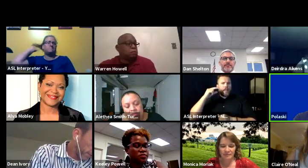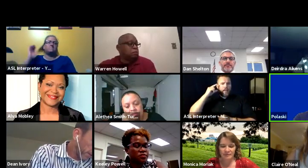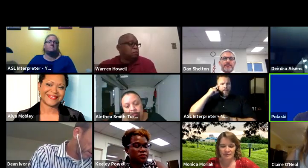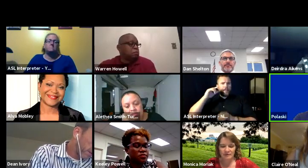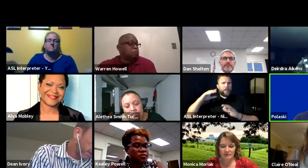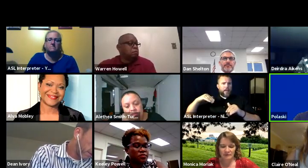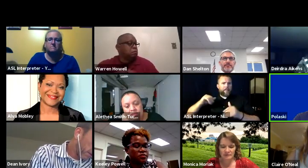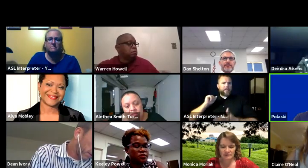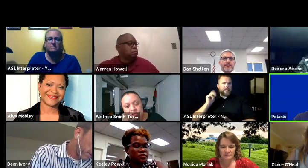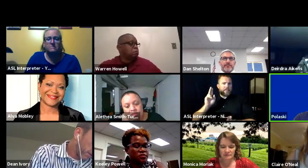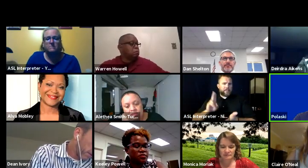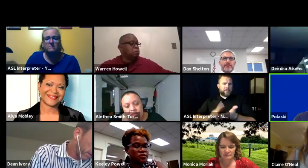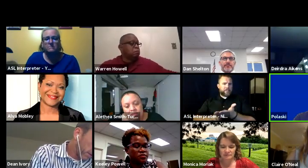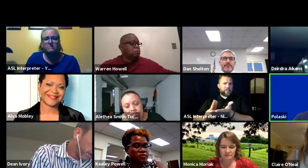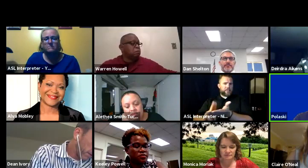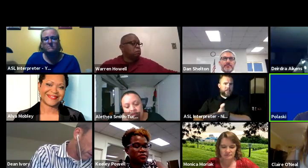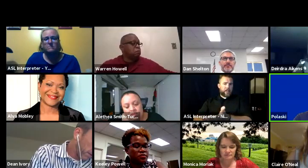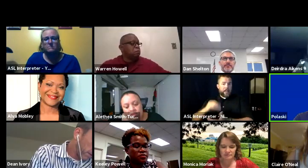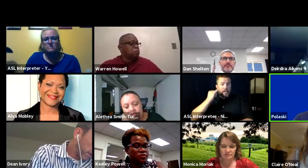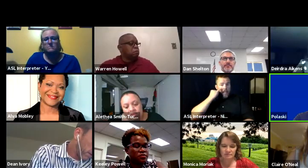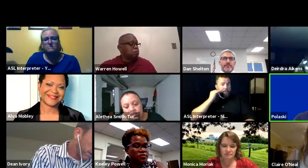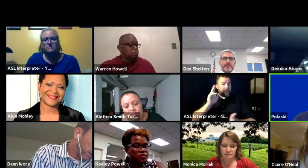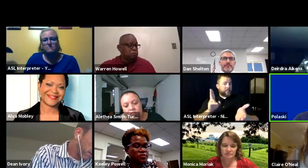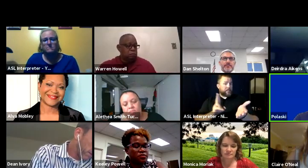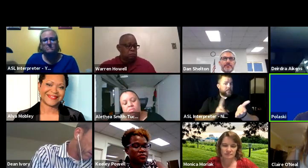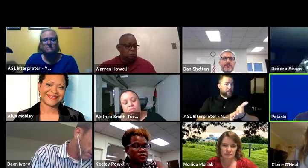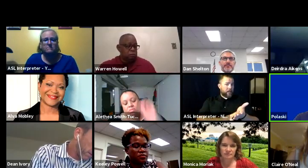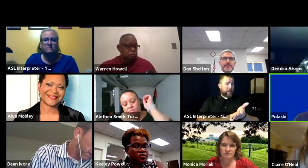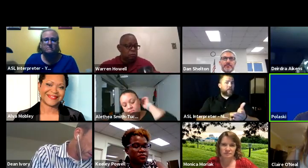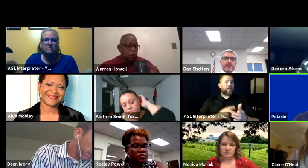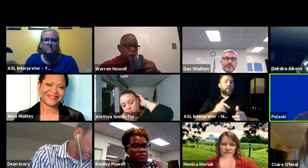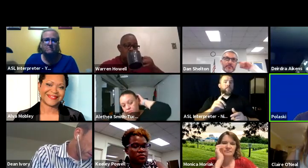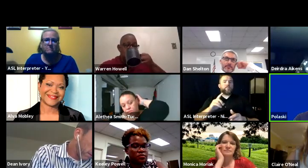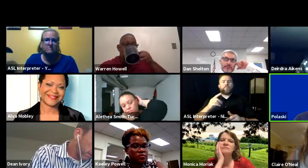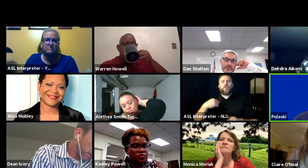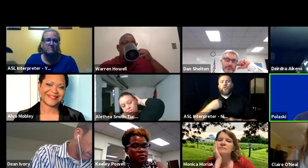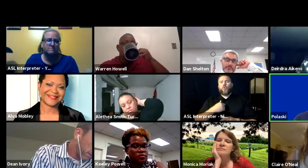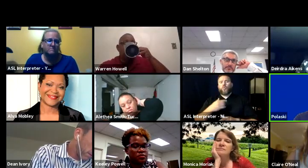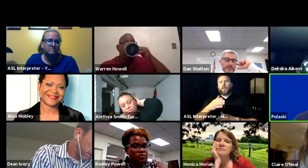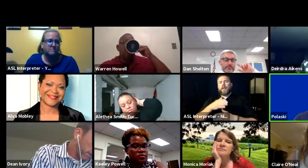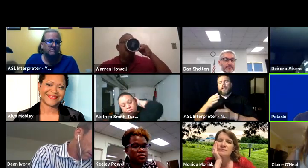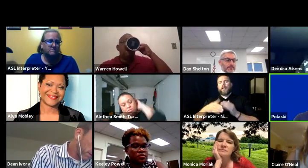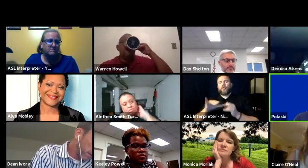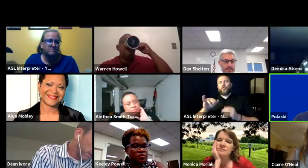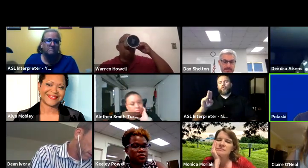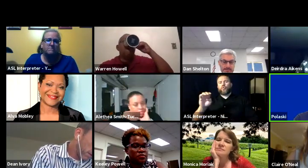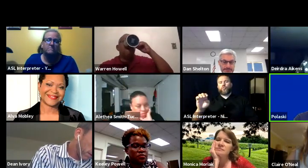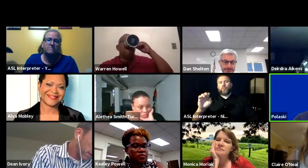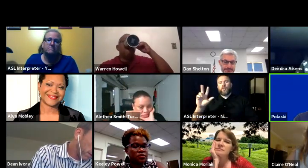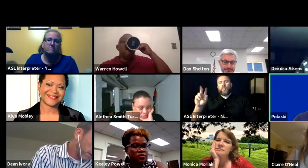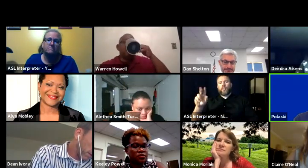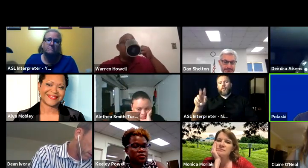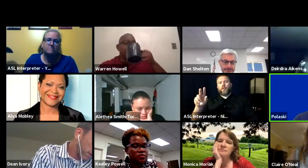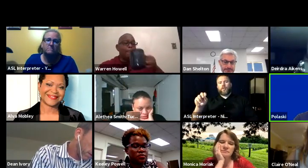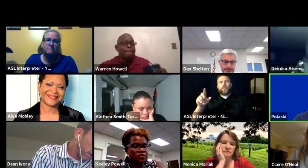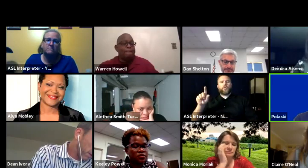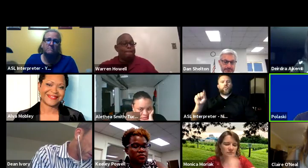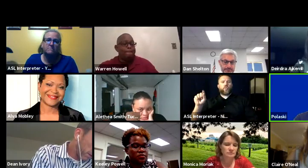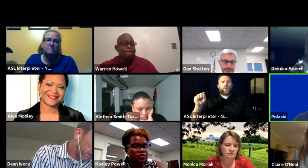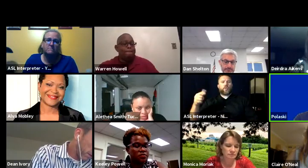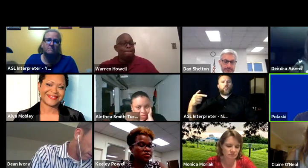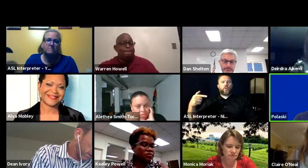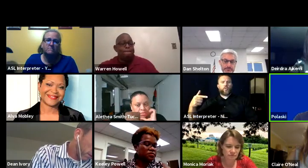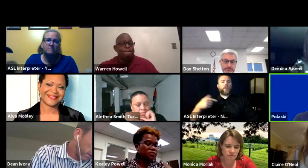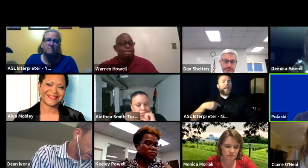If it is signed, it still sunsets on June 30th, 2021. And I think the reason for that was to put something in